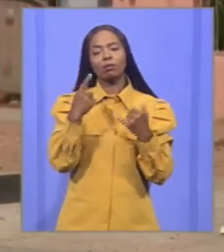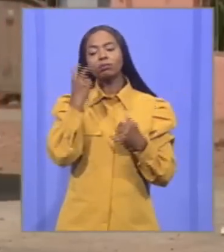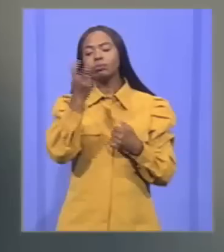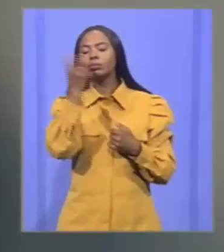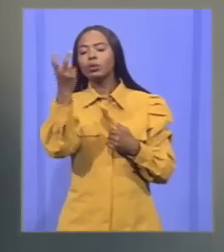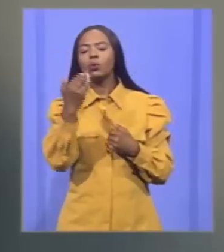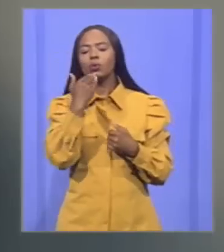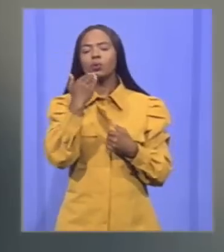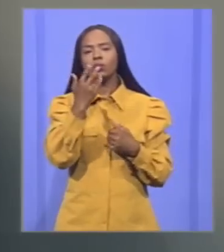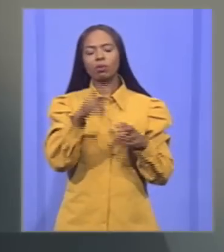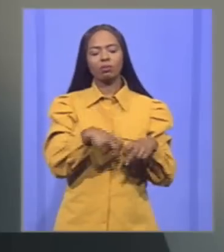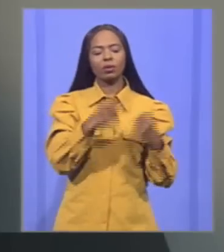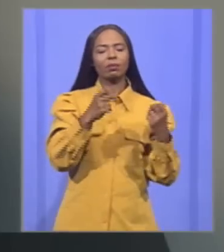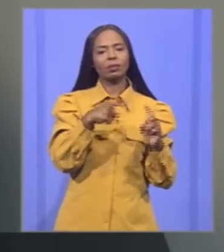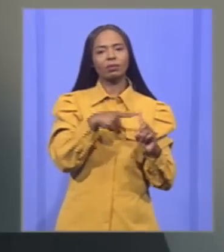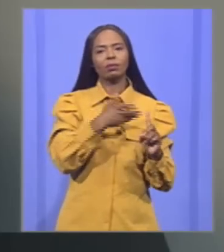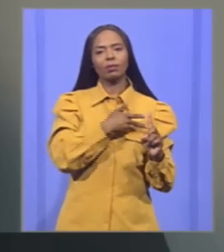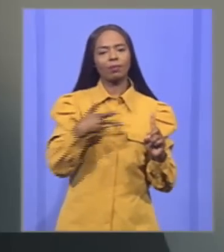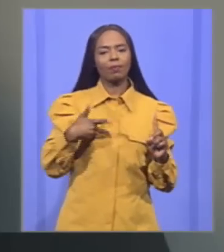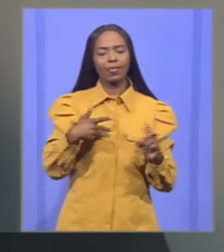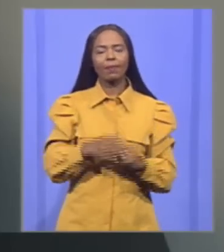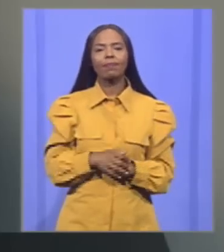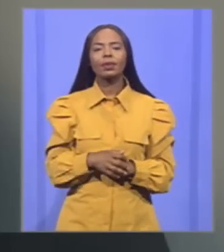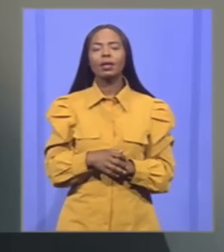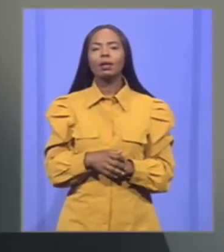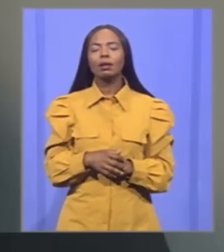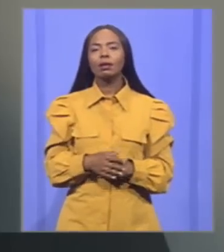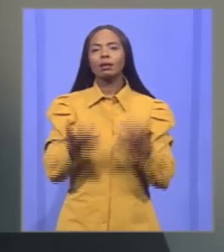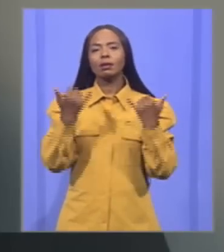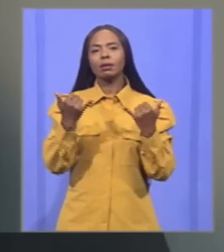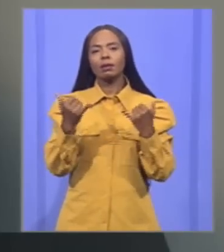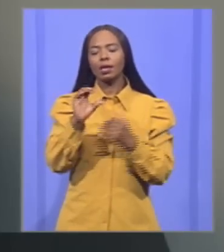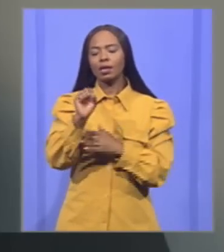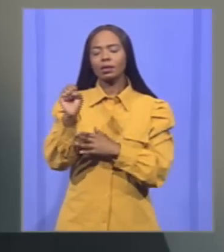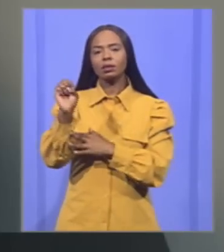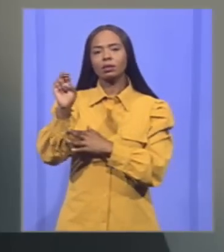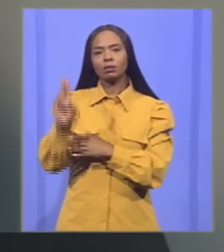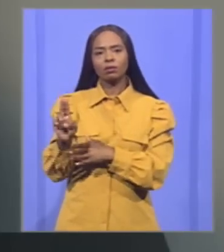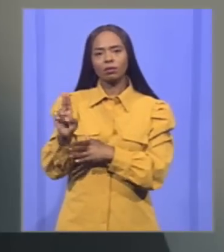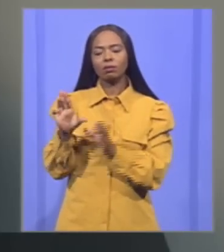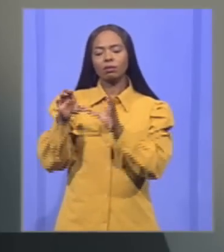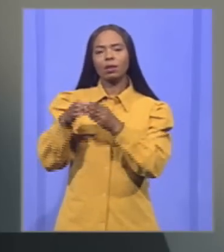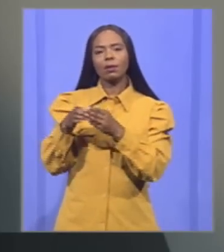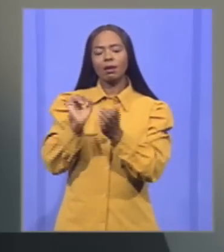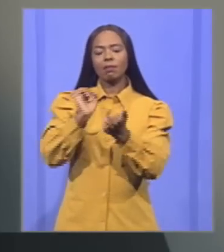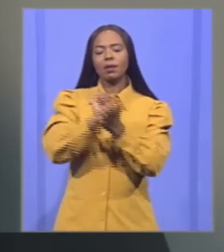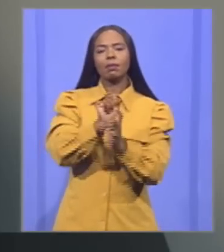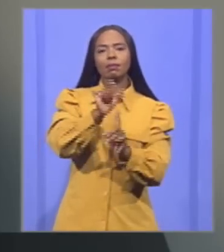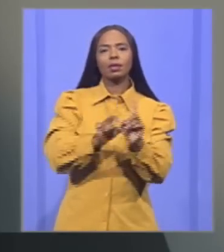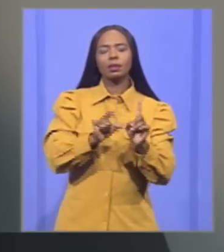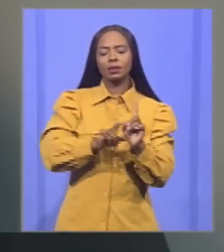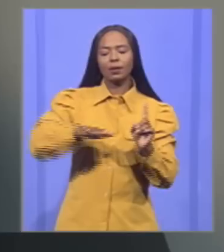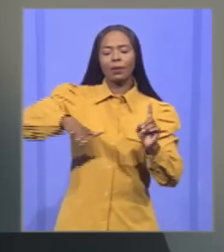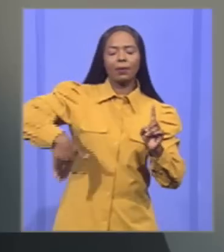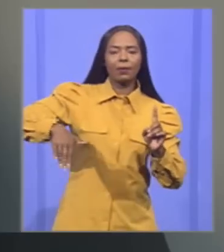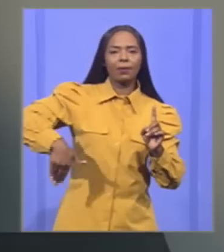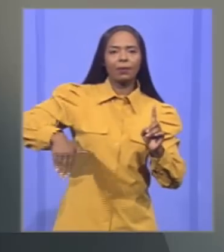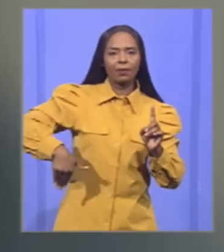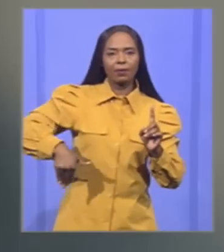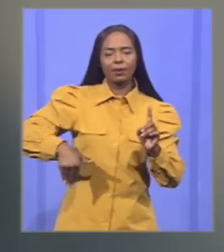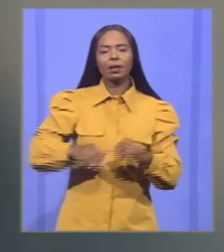ena. The Galeshewe SAS unit has to date not affected an arrest as yet in the local taxi